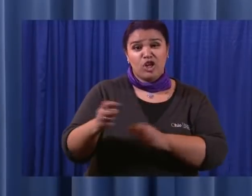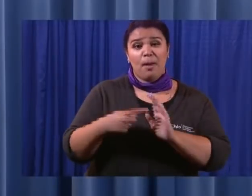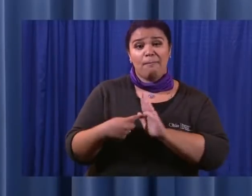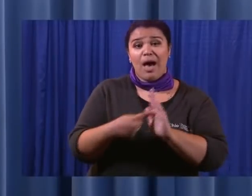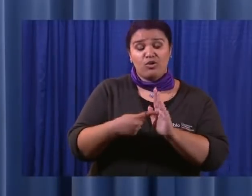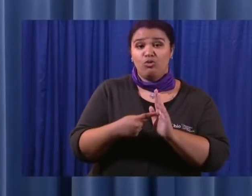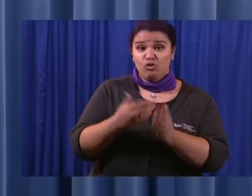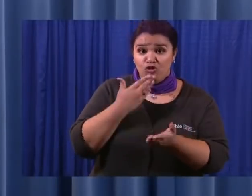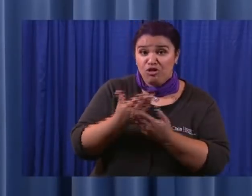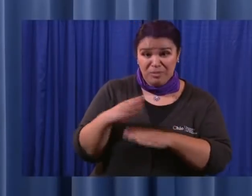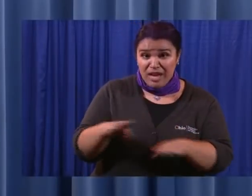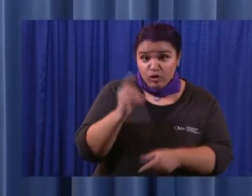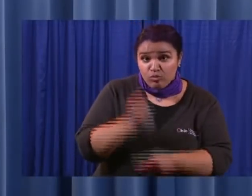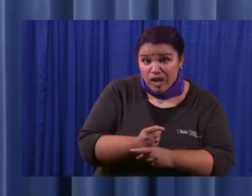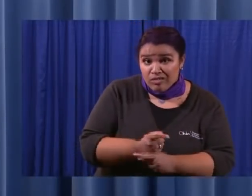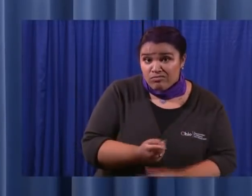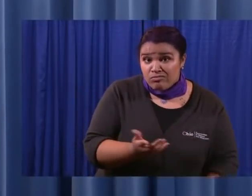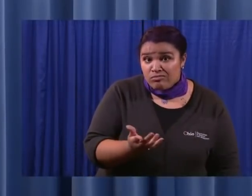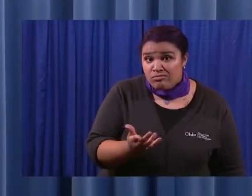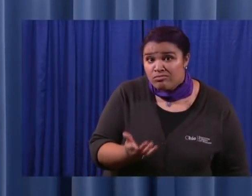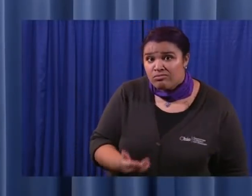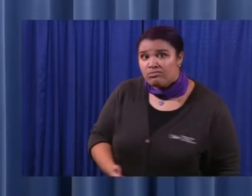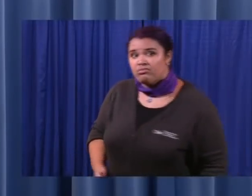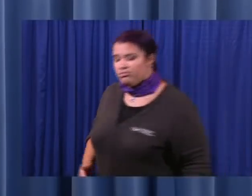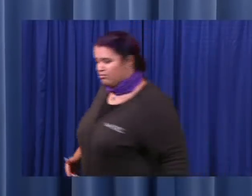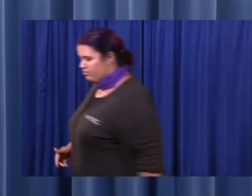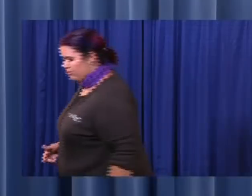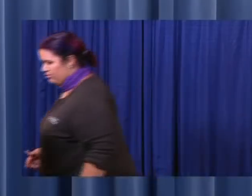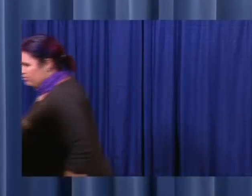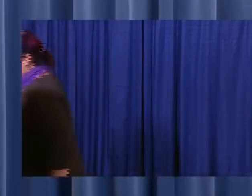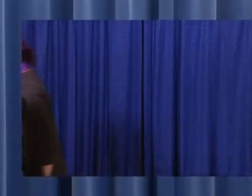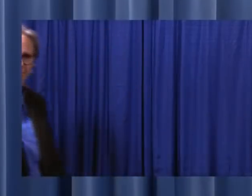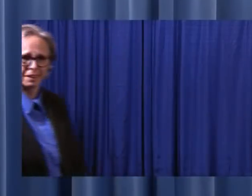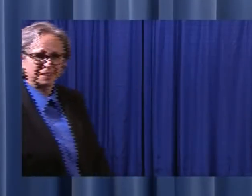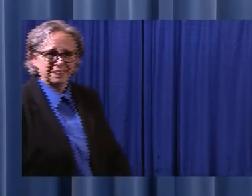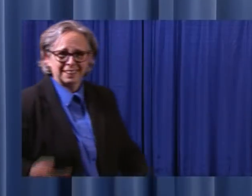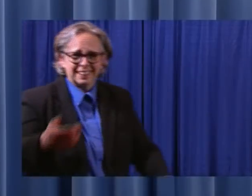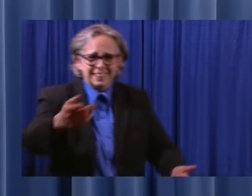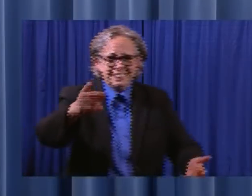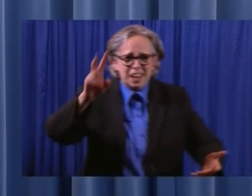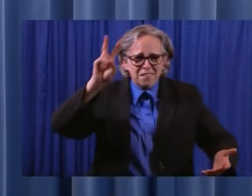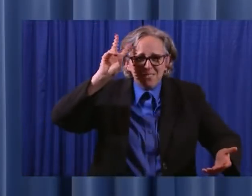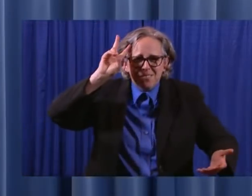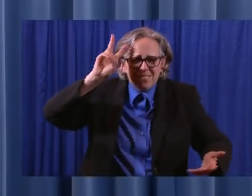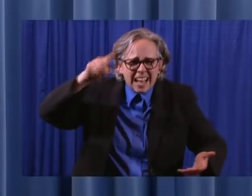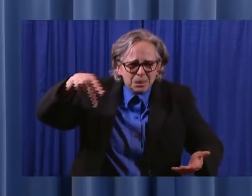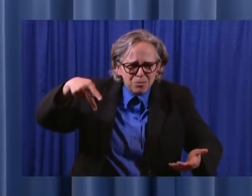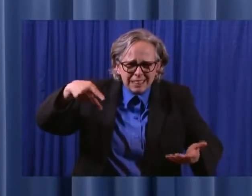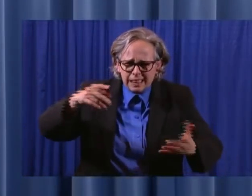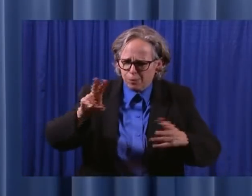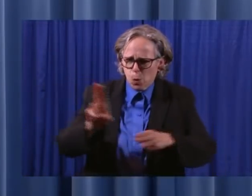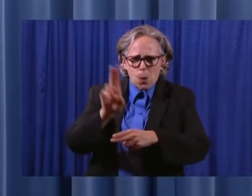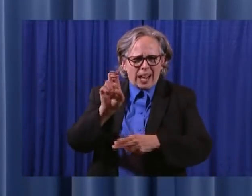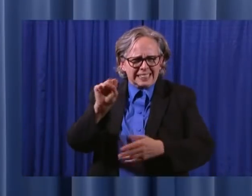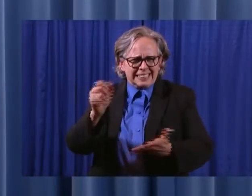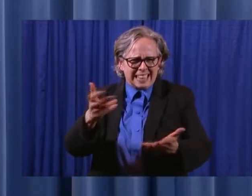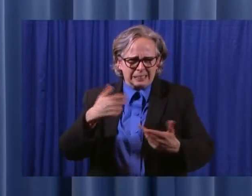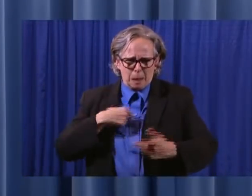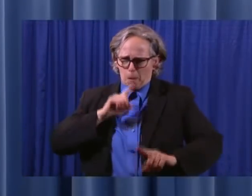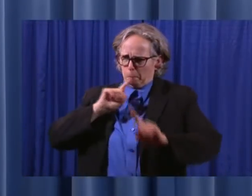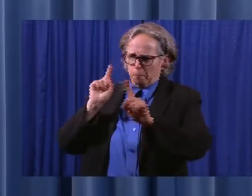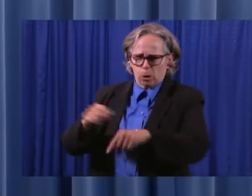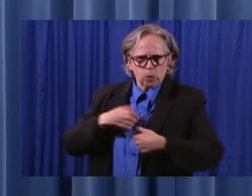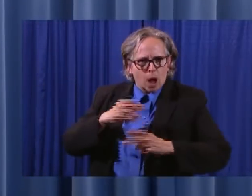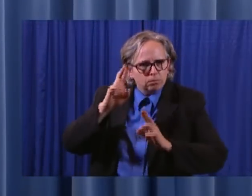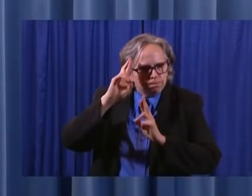You know, he's the Vice President of the United States. I have respect for the office. I'm not going to get on a phone